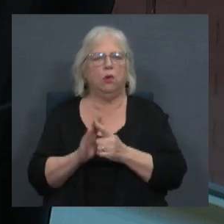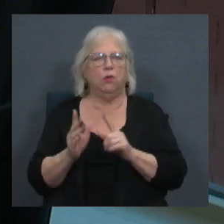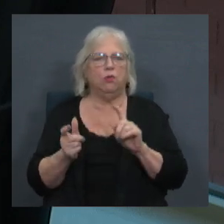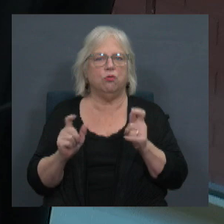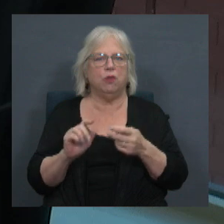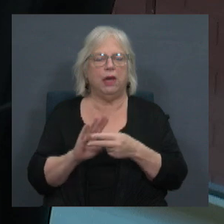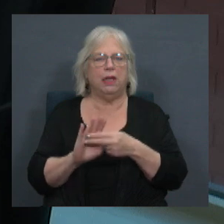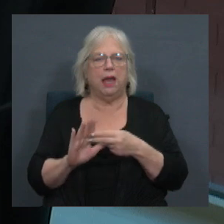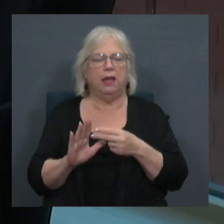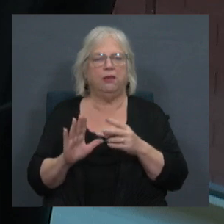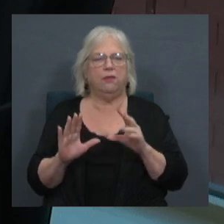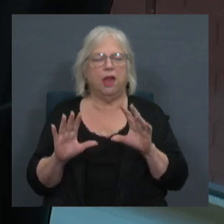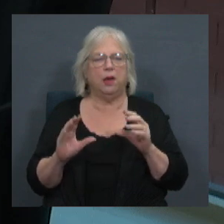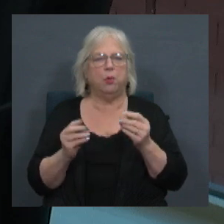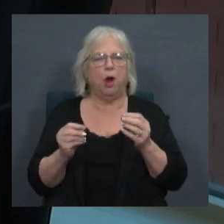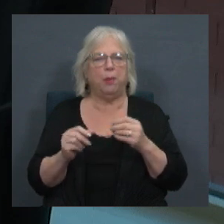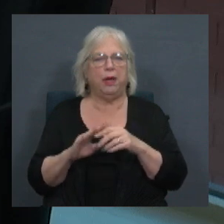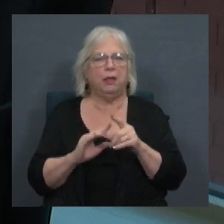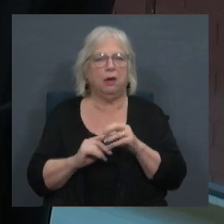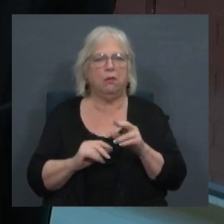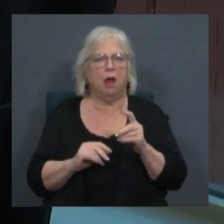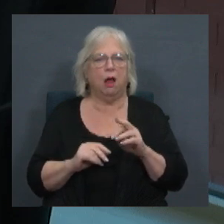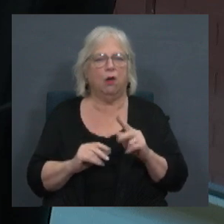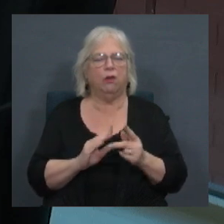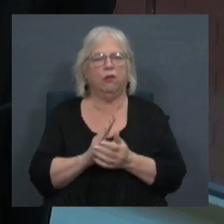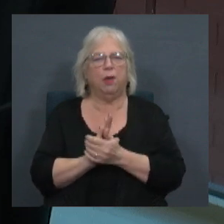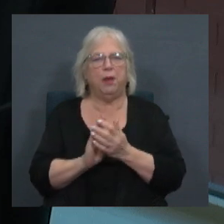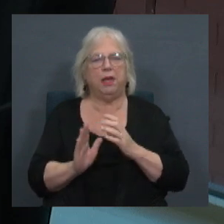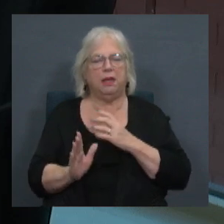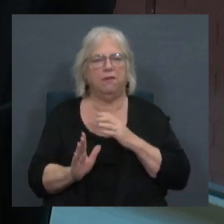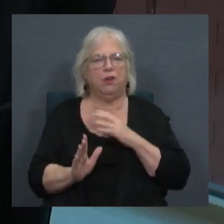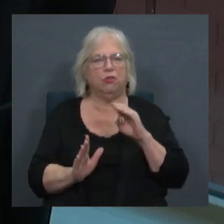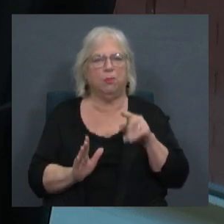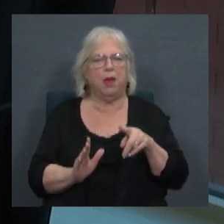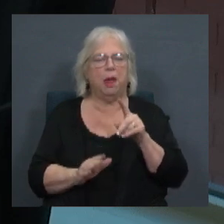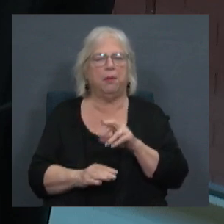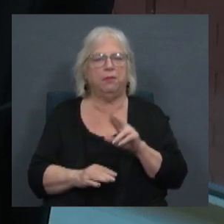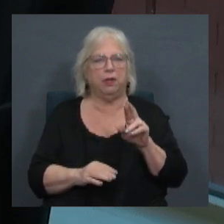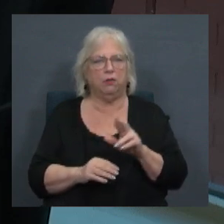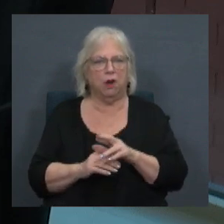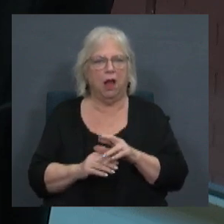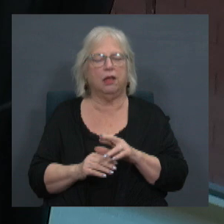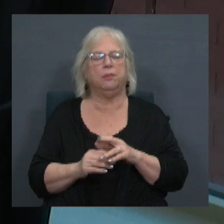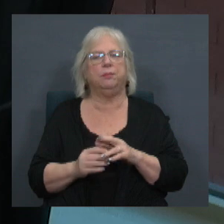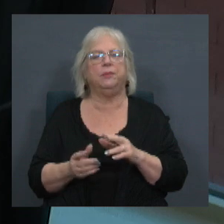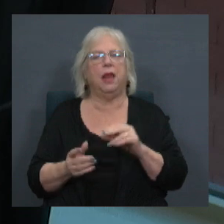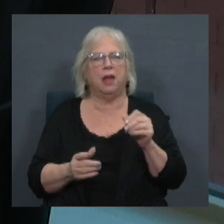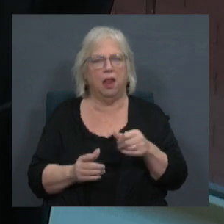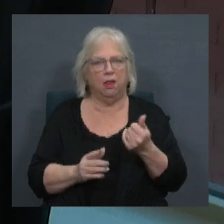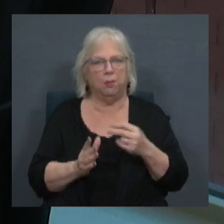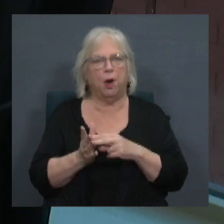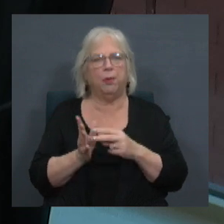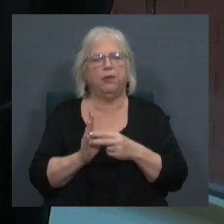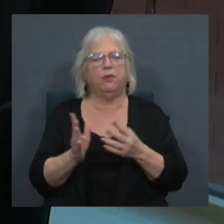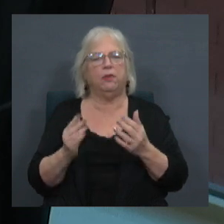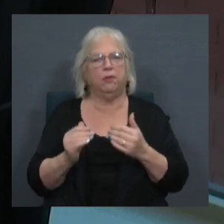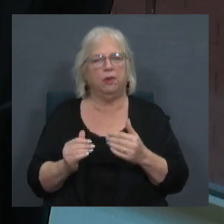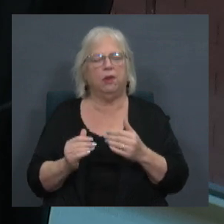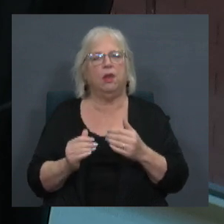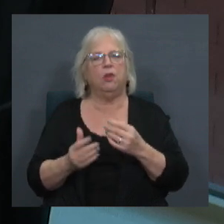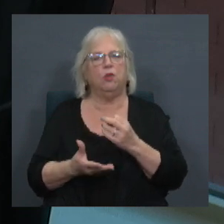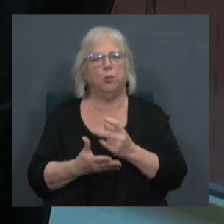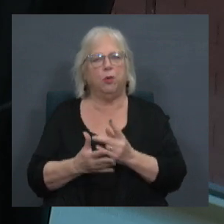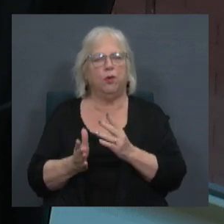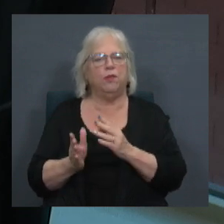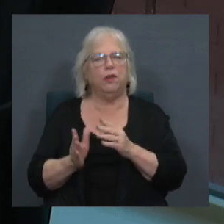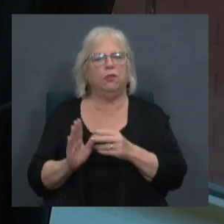reclassifying property located in the City of Little Rock, Arkansas, amending the official zoning map of the City of Little Rock, Arkansas, and for other purposes. An ordinance to approve a